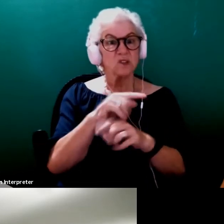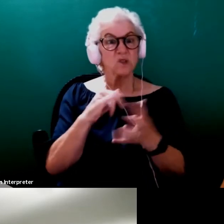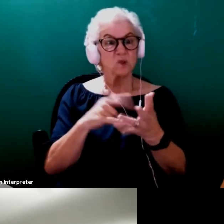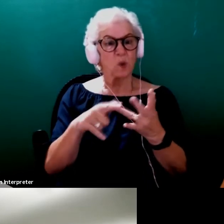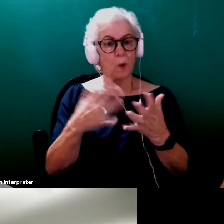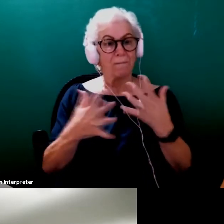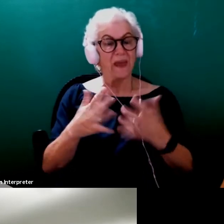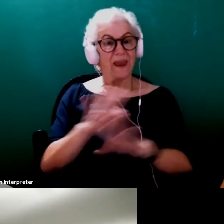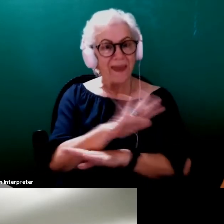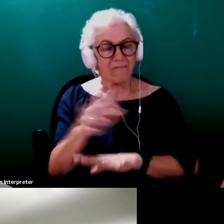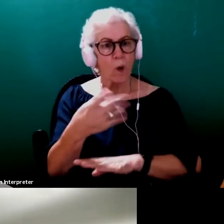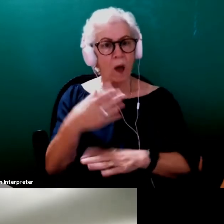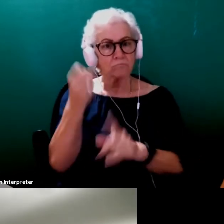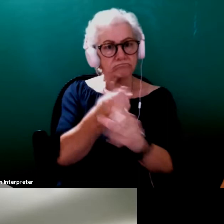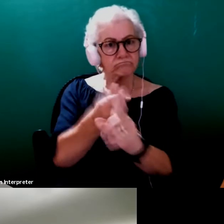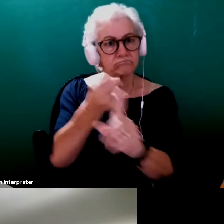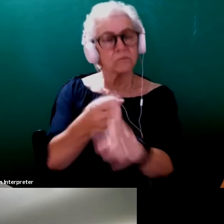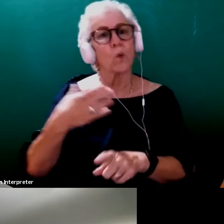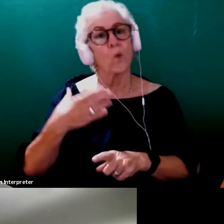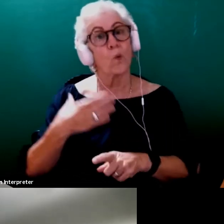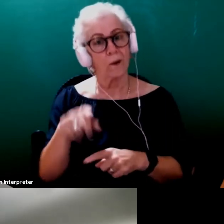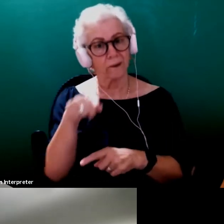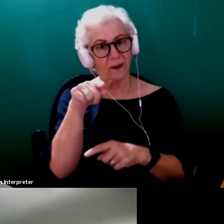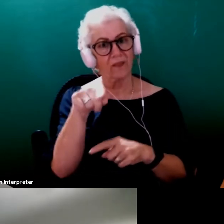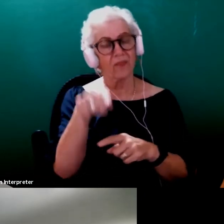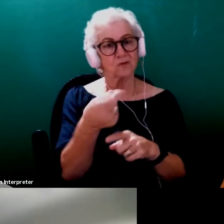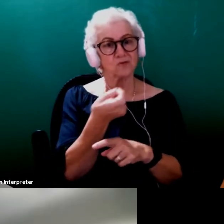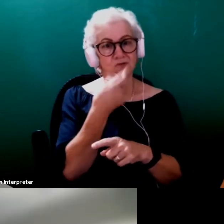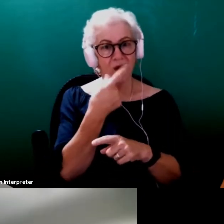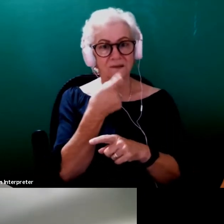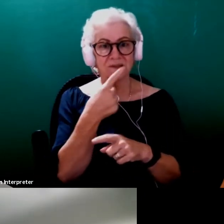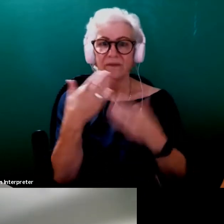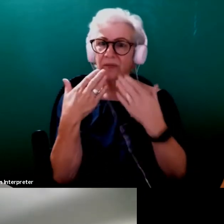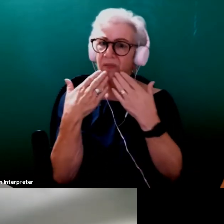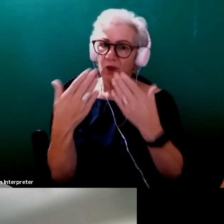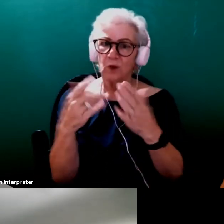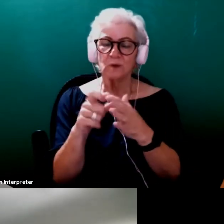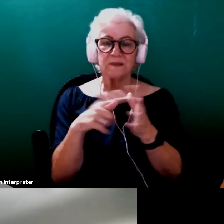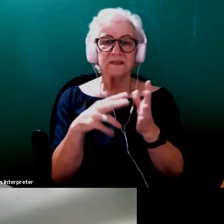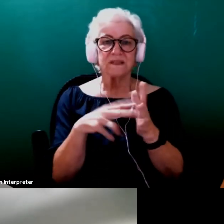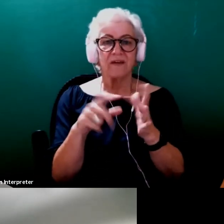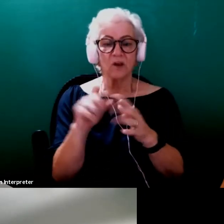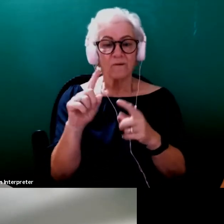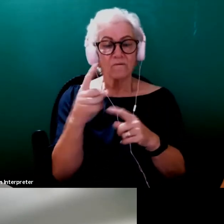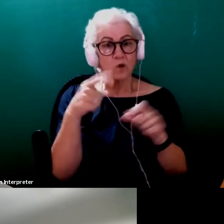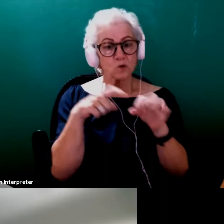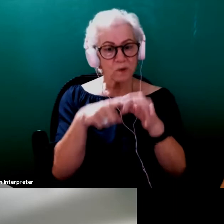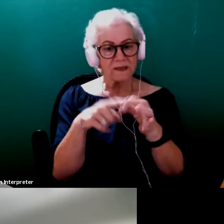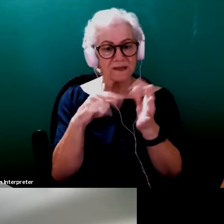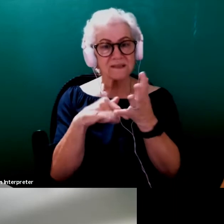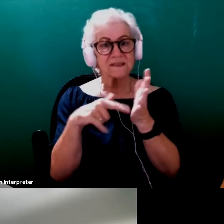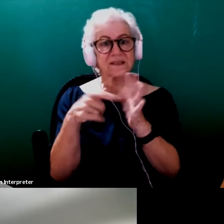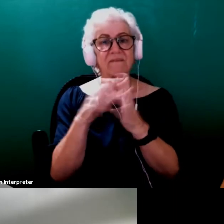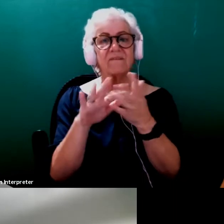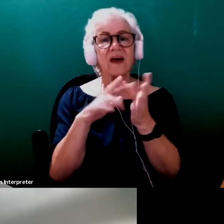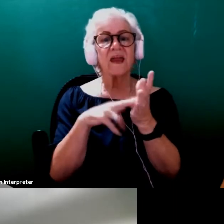David, thank you. So we've got some questions coming through. Thank you to all of those that are posting them. The first one's from Stephanie Todd. Stephanie, thank you.